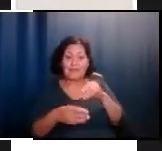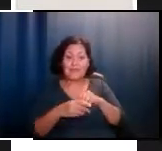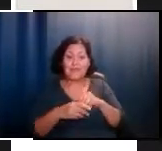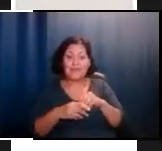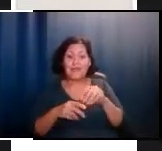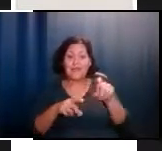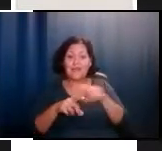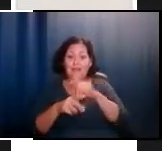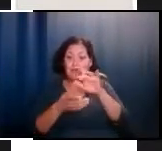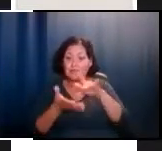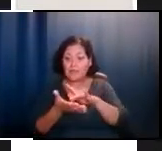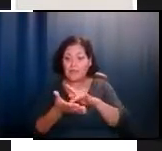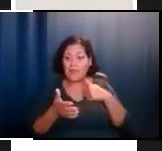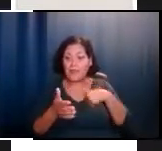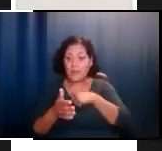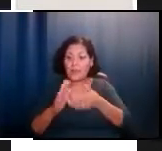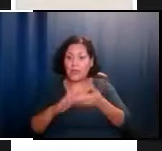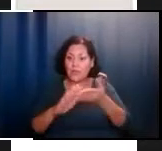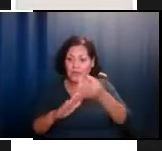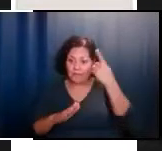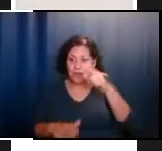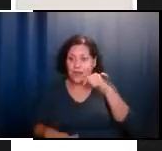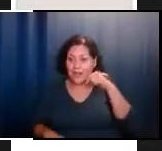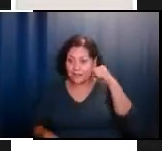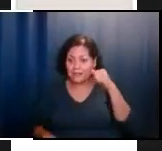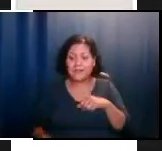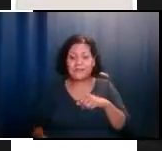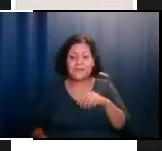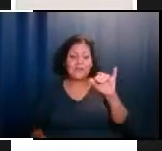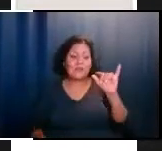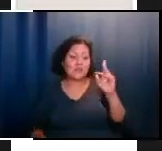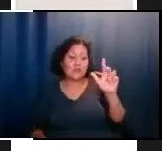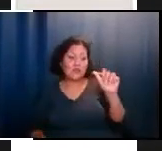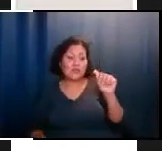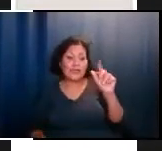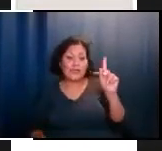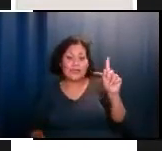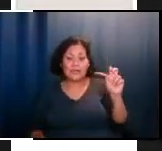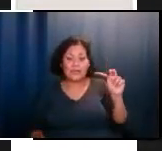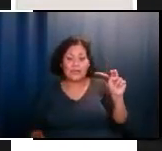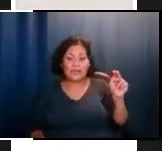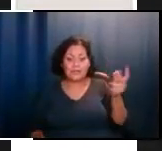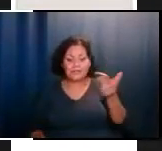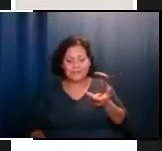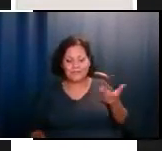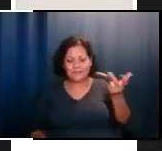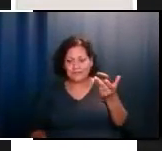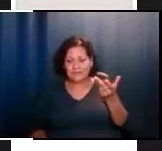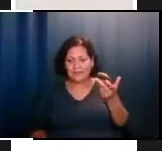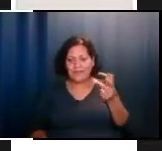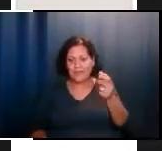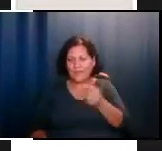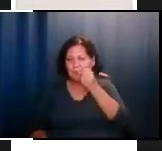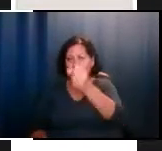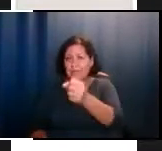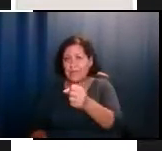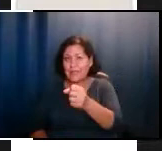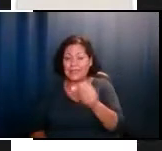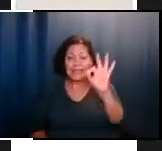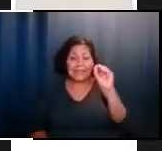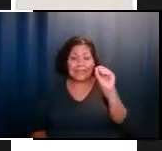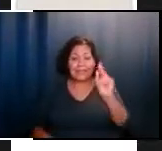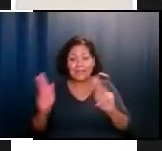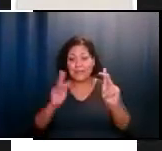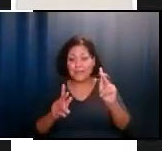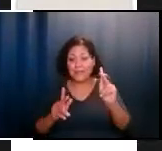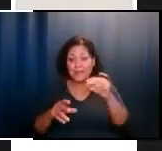run for Amazon. So Julia and Ken and I have been placed about 90 folks since COVID in Amazon,